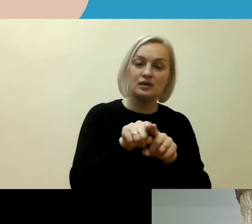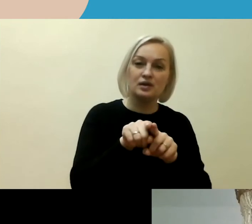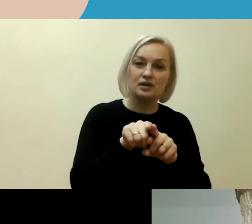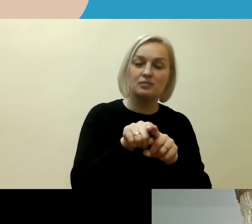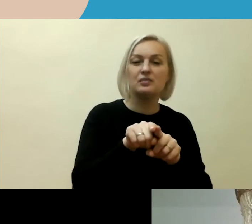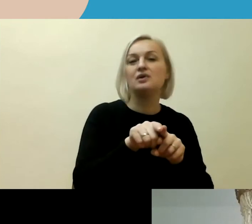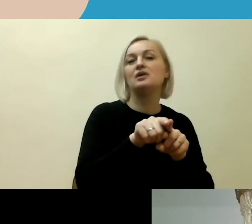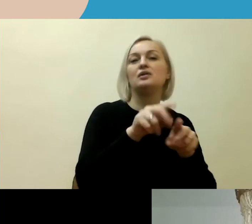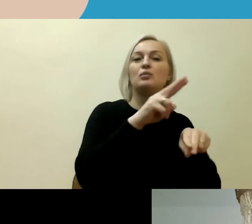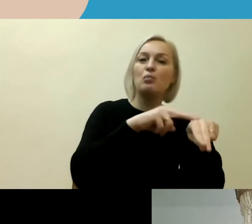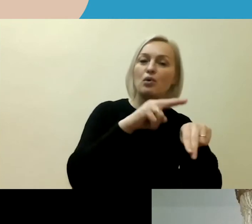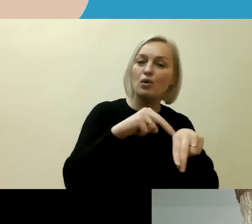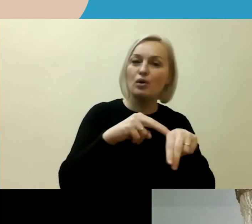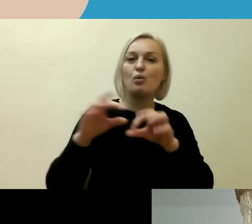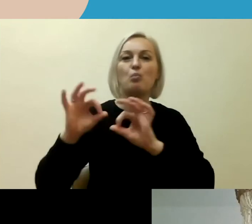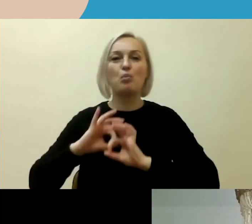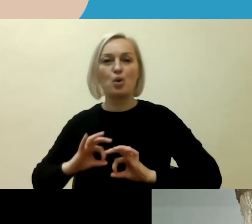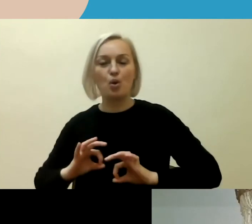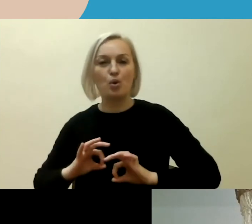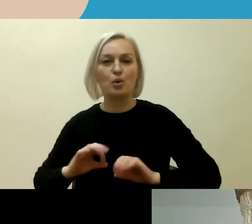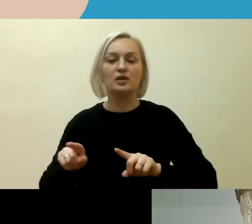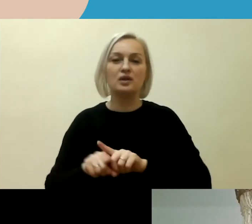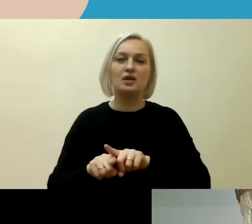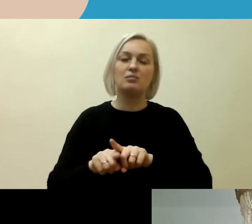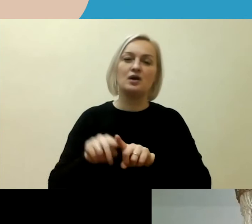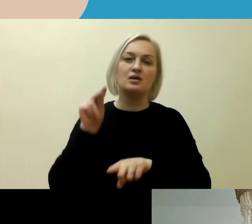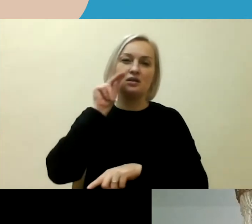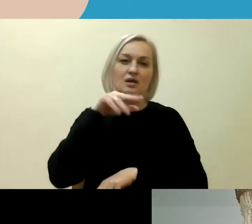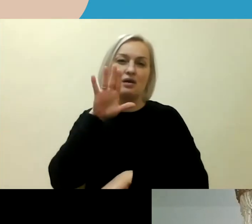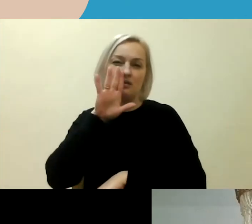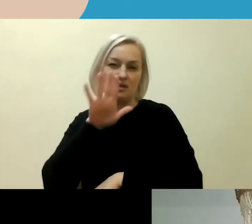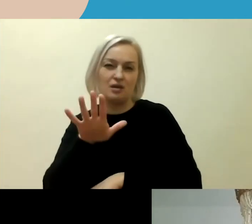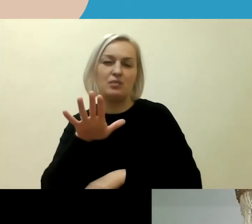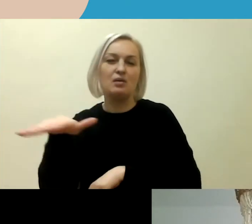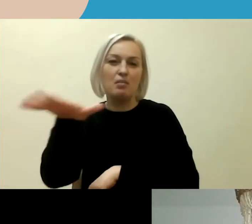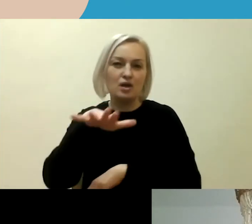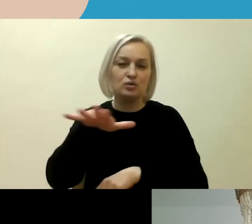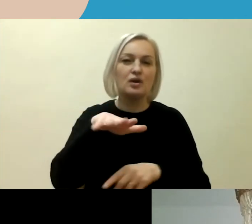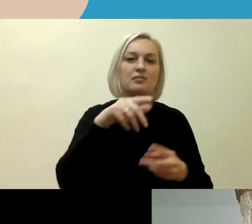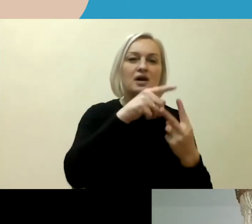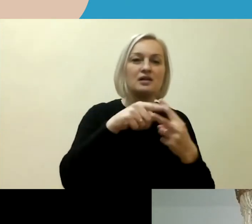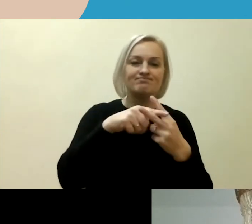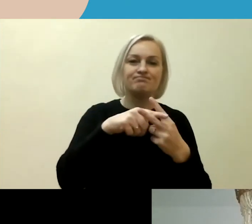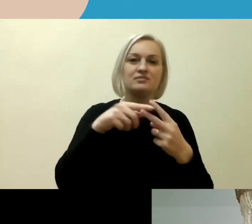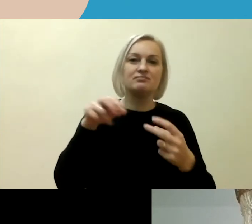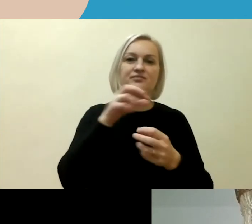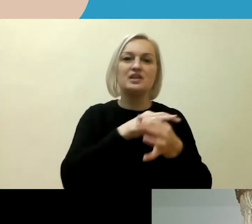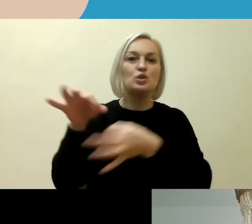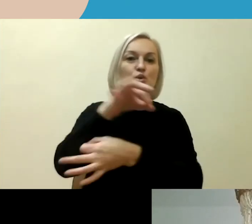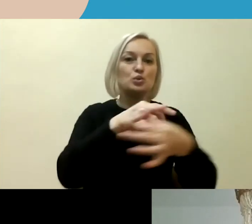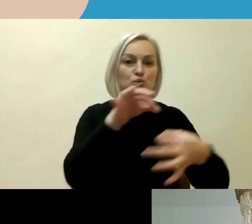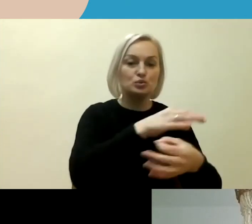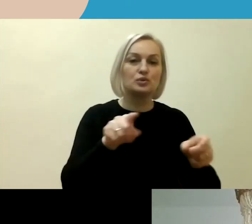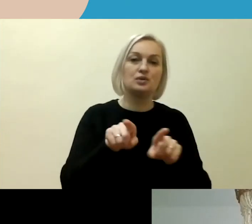roundtable discussions. Police officials and prosecutors were invited, as well as members from